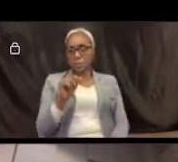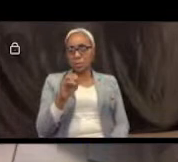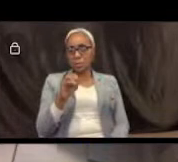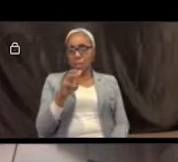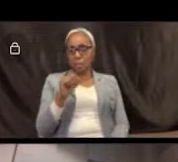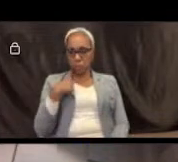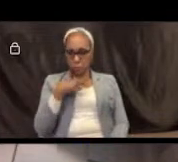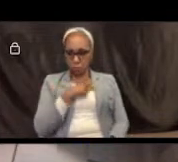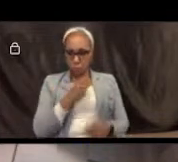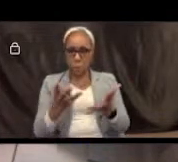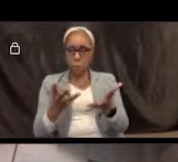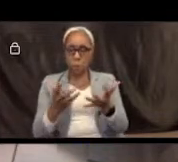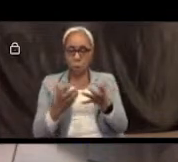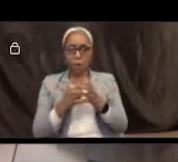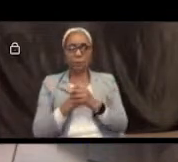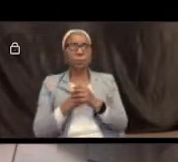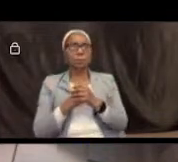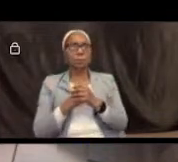want to be